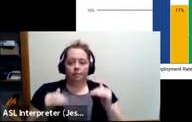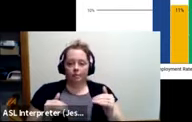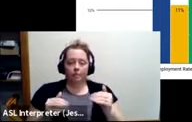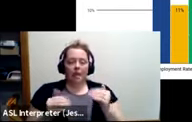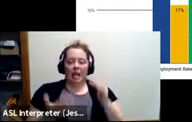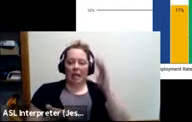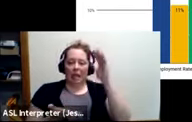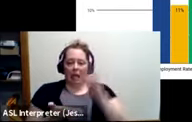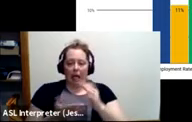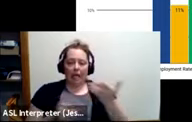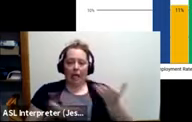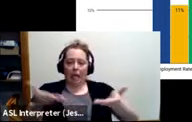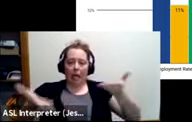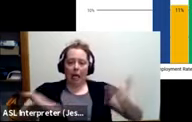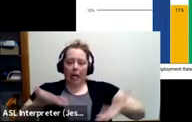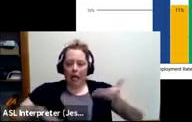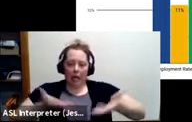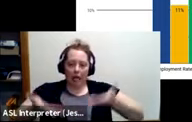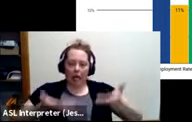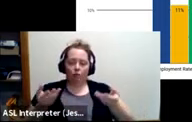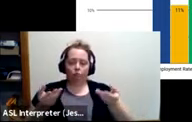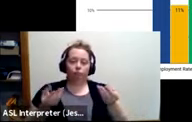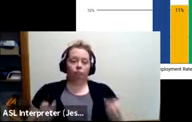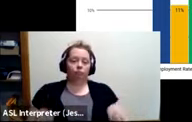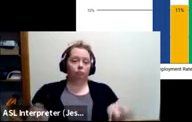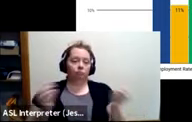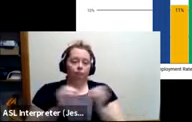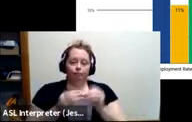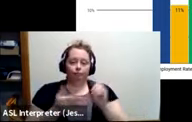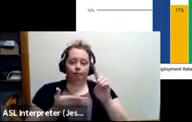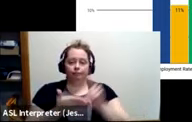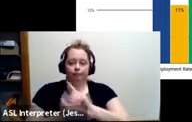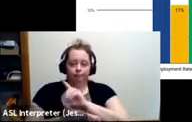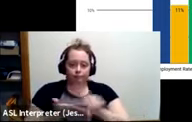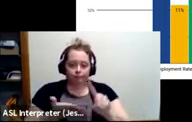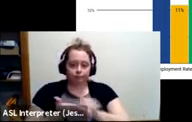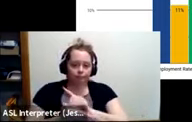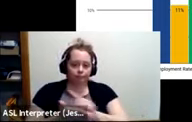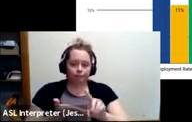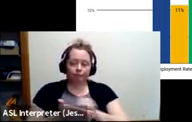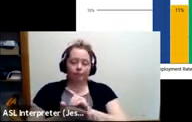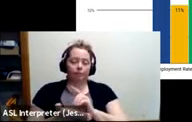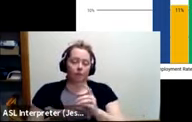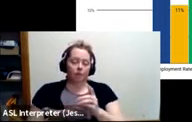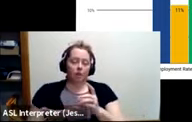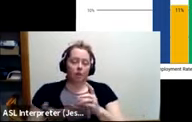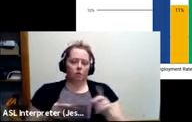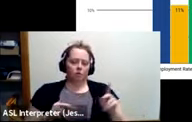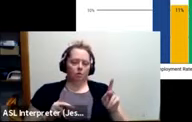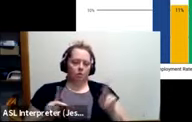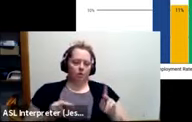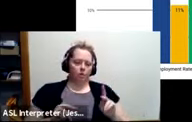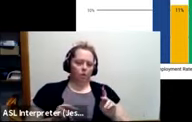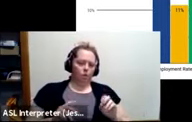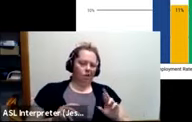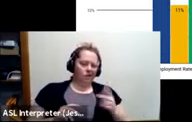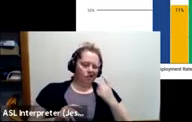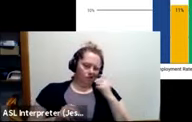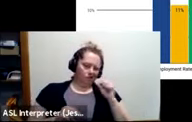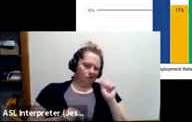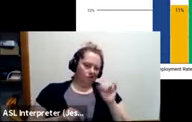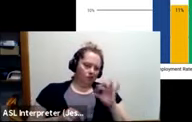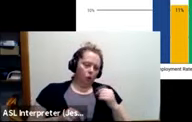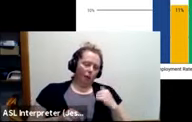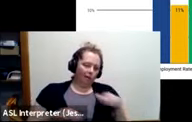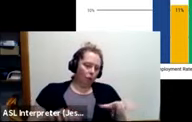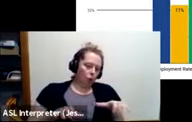that are doing the great work around making sure that these communities are served. And please